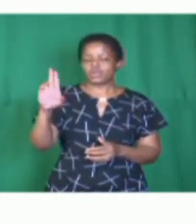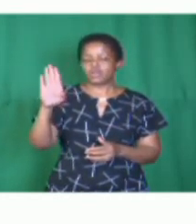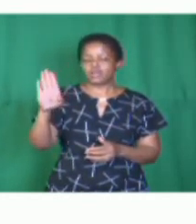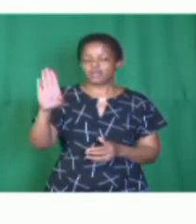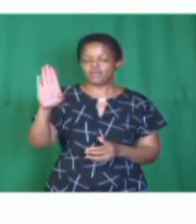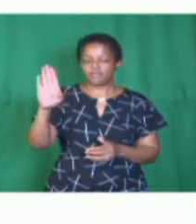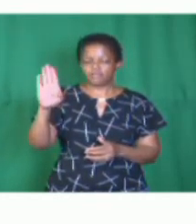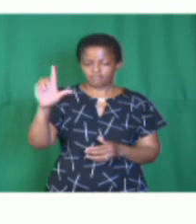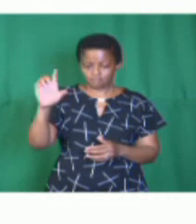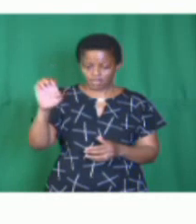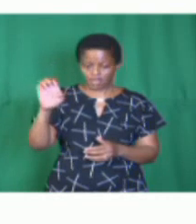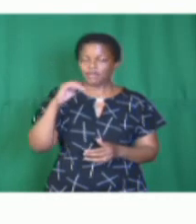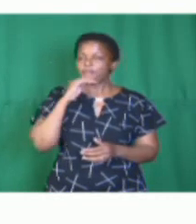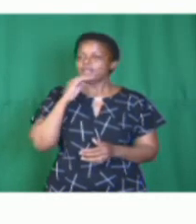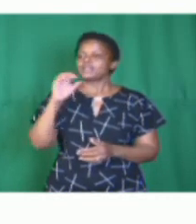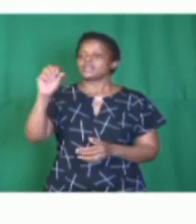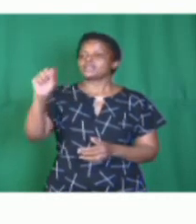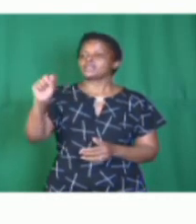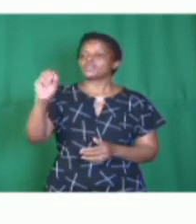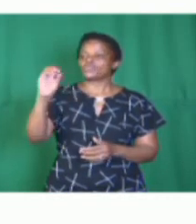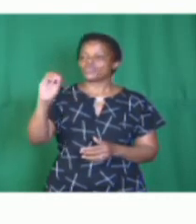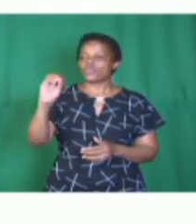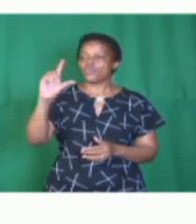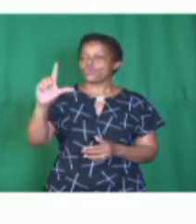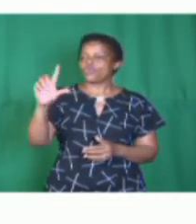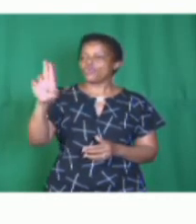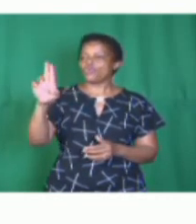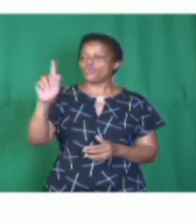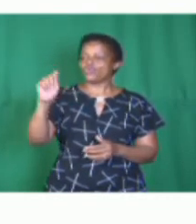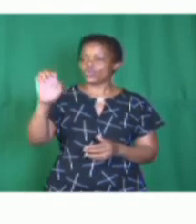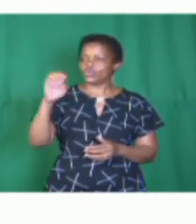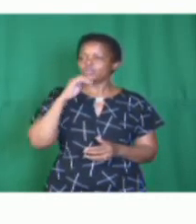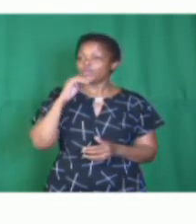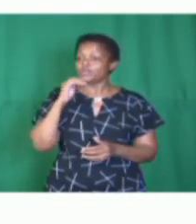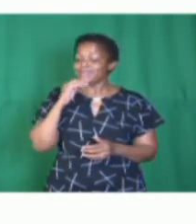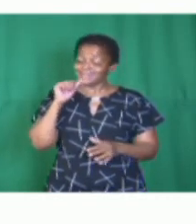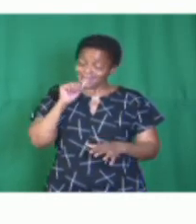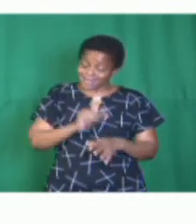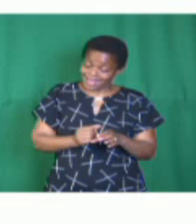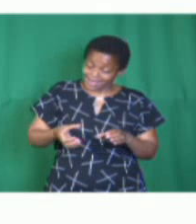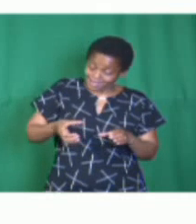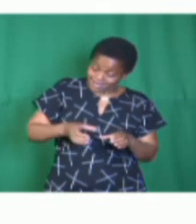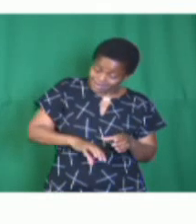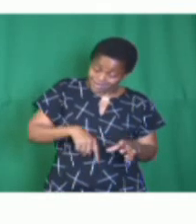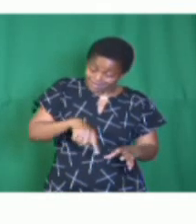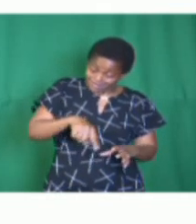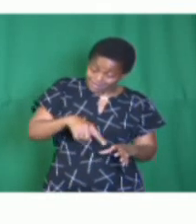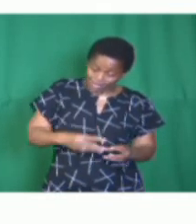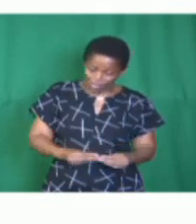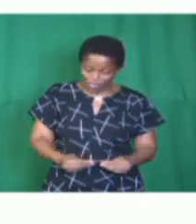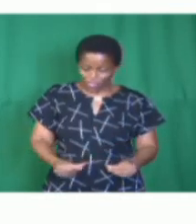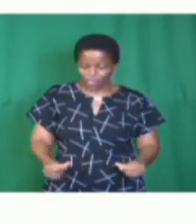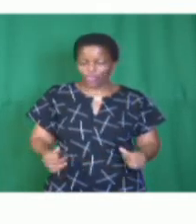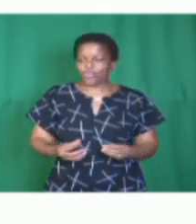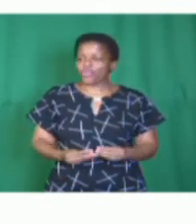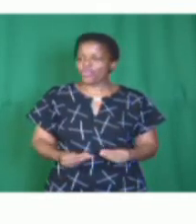the one that can dissolve in a liquid. So evaporation, dear